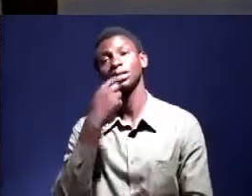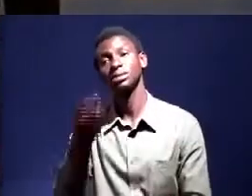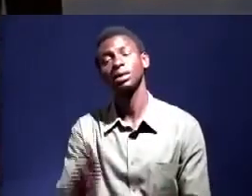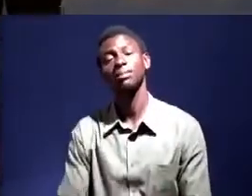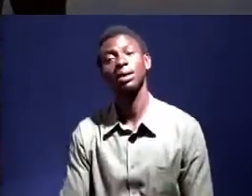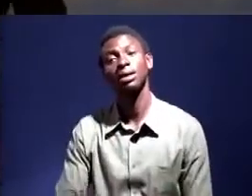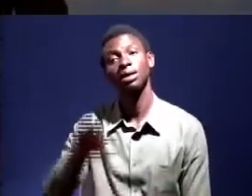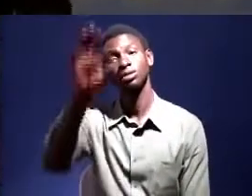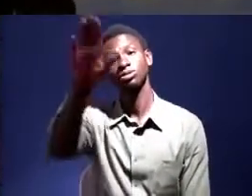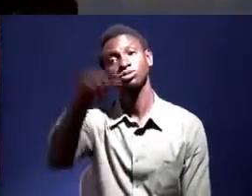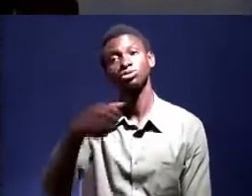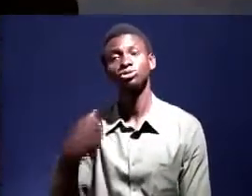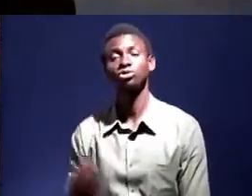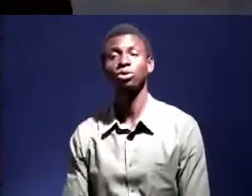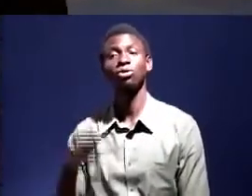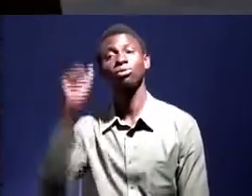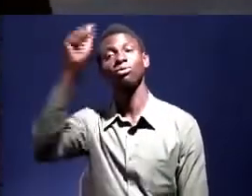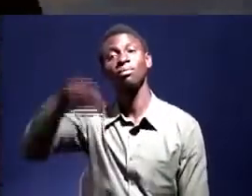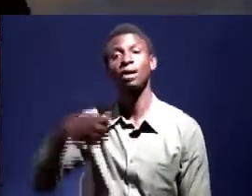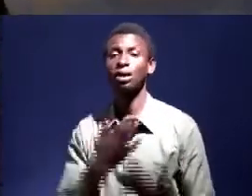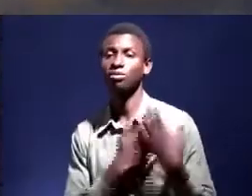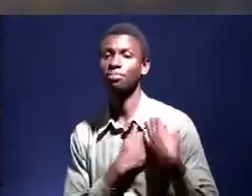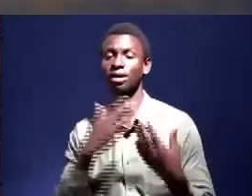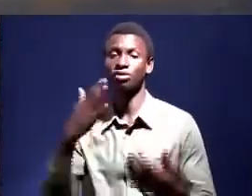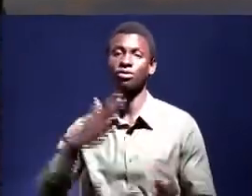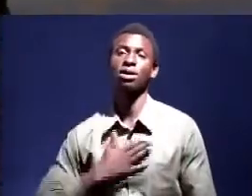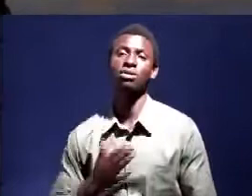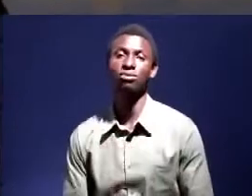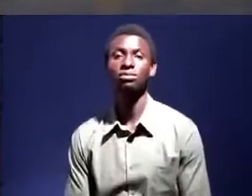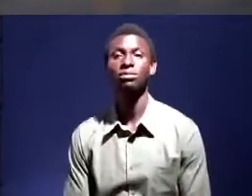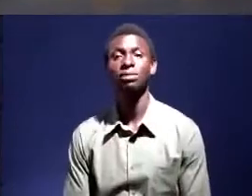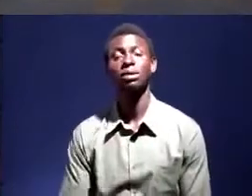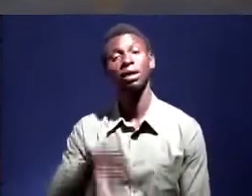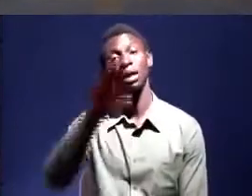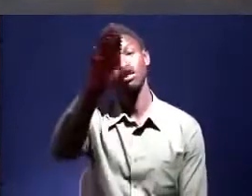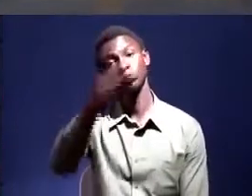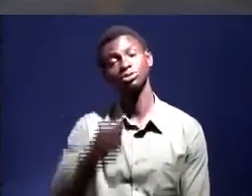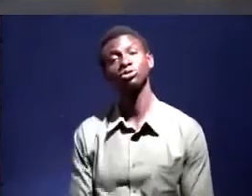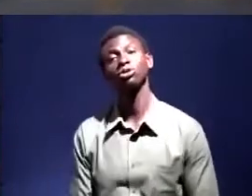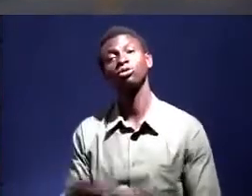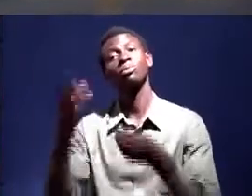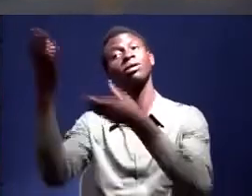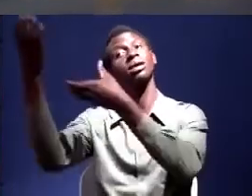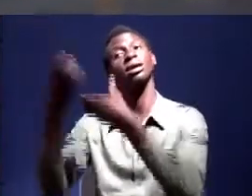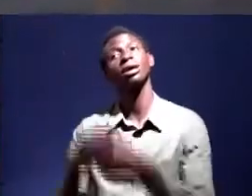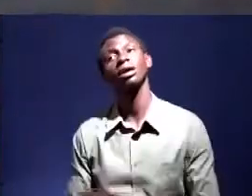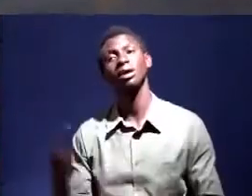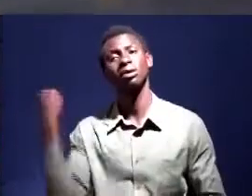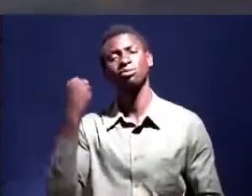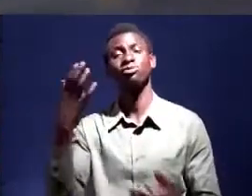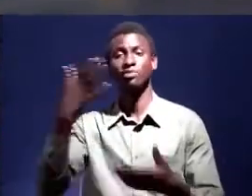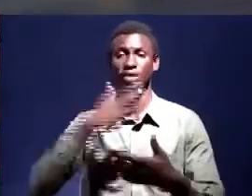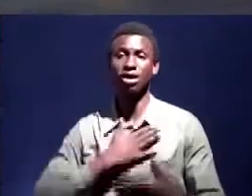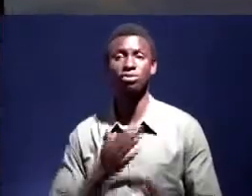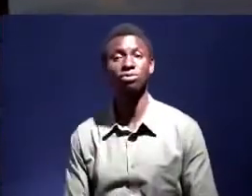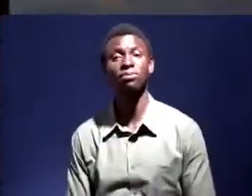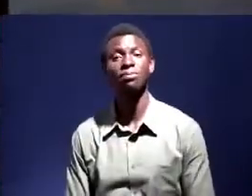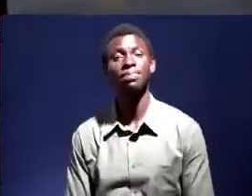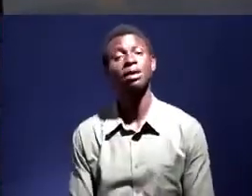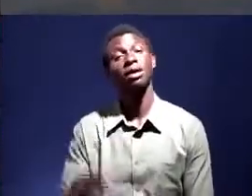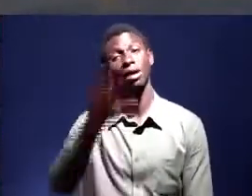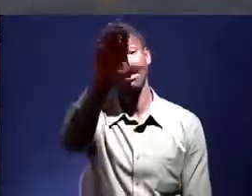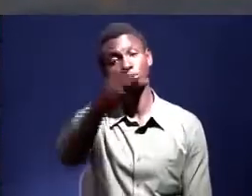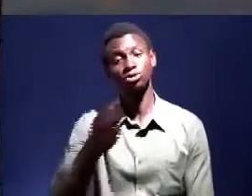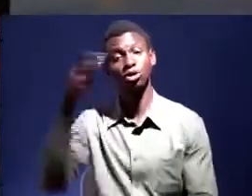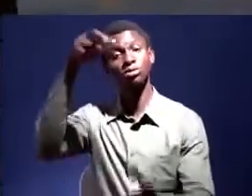Njoo ukubali upendo wangu. Come receive my power. Hebu njoo pokea nguvu yangu. Come and take a stand for me. Hebu njoo